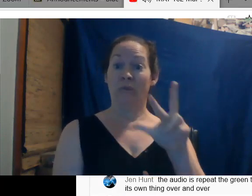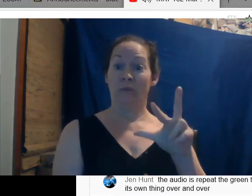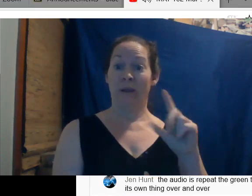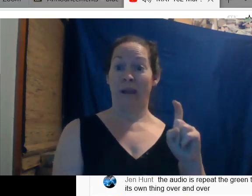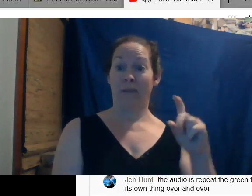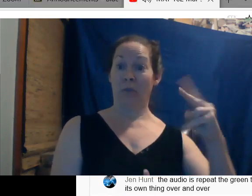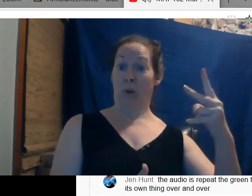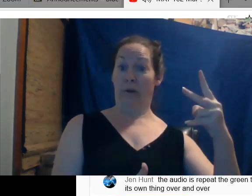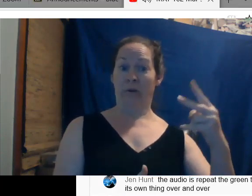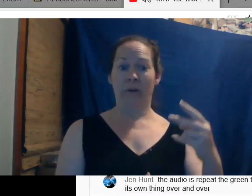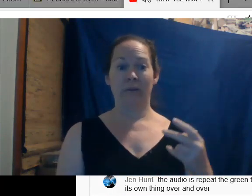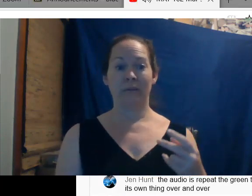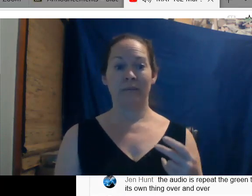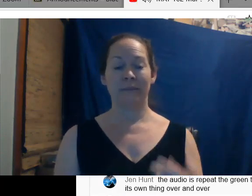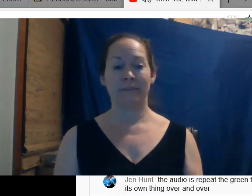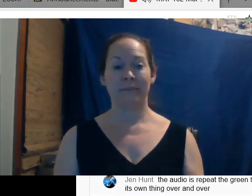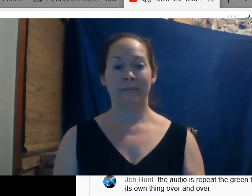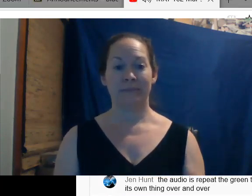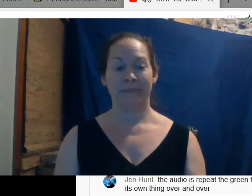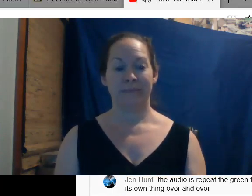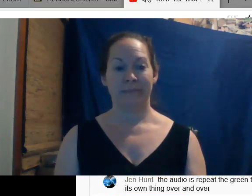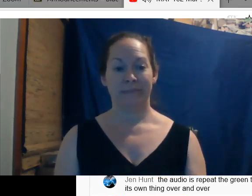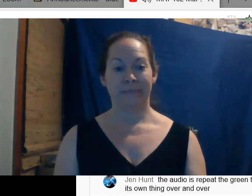repeat with this being my starting point.